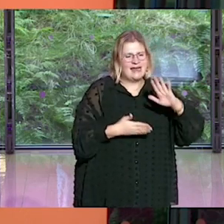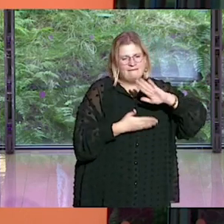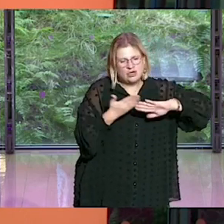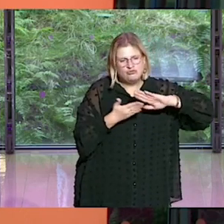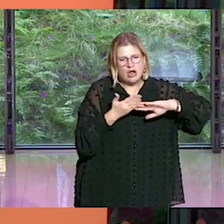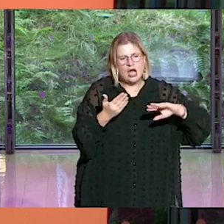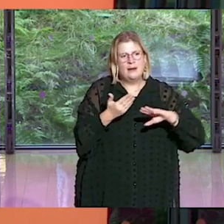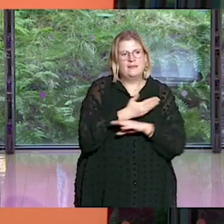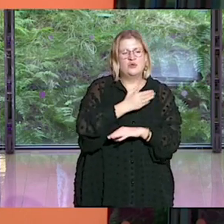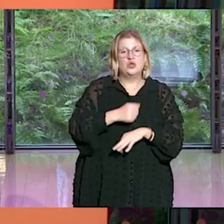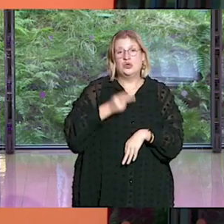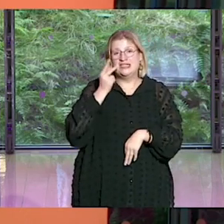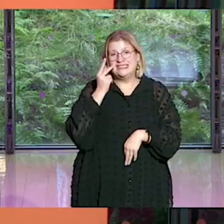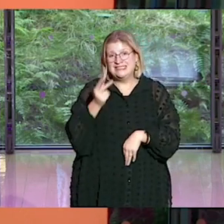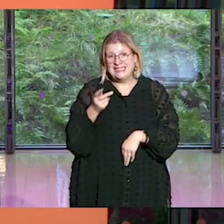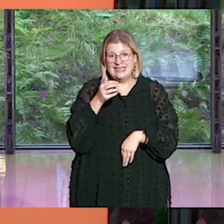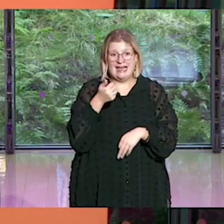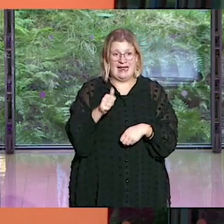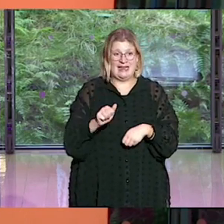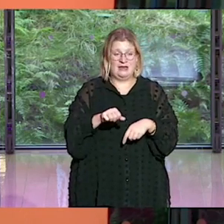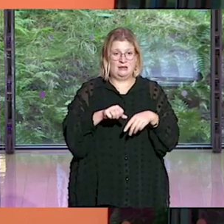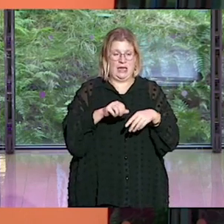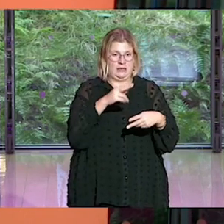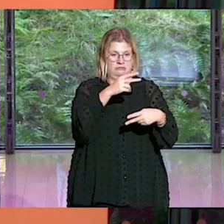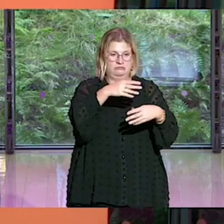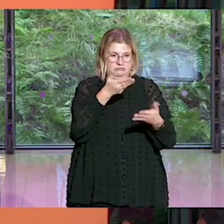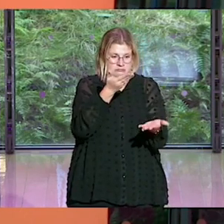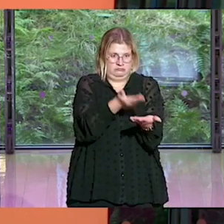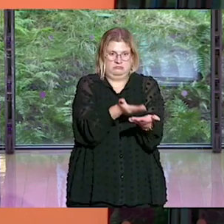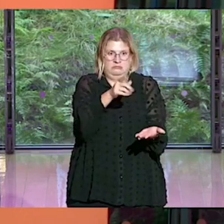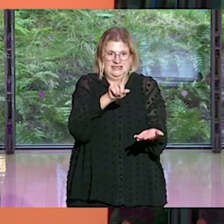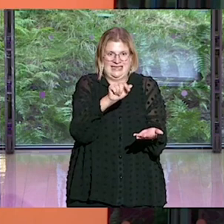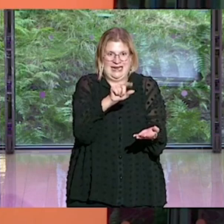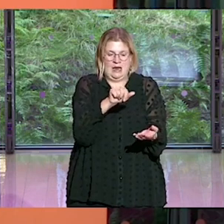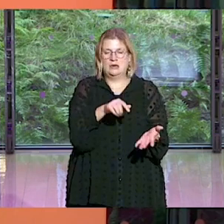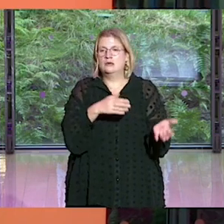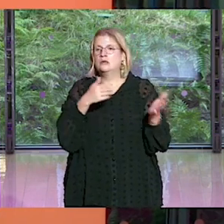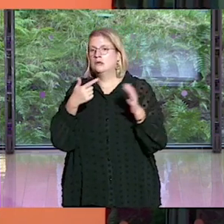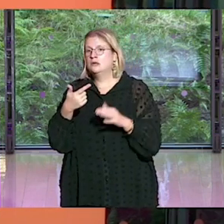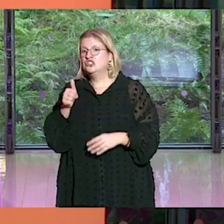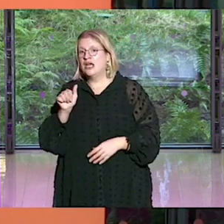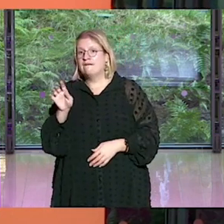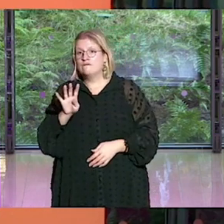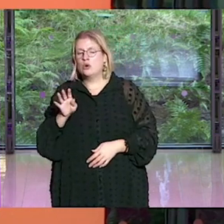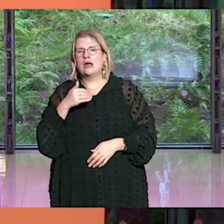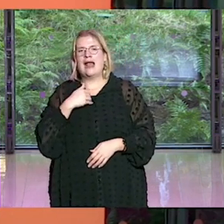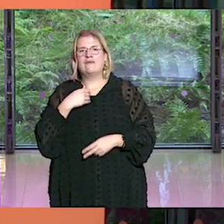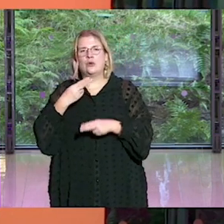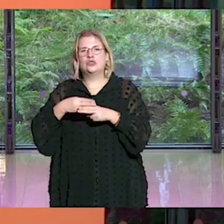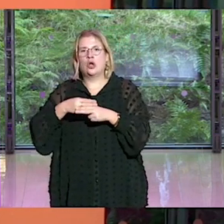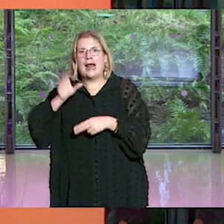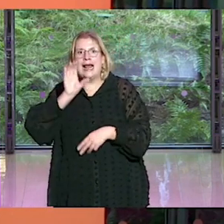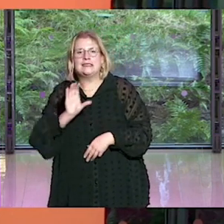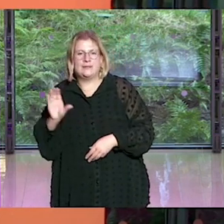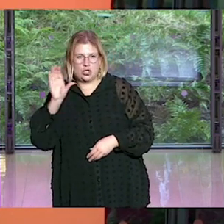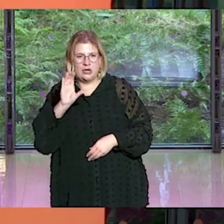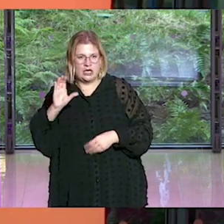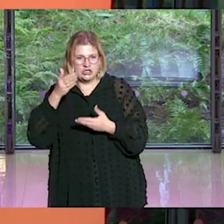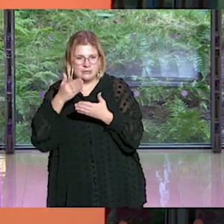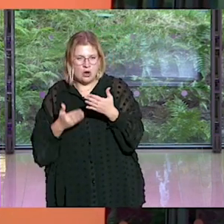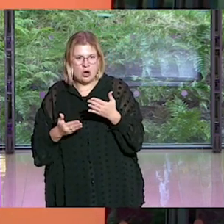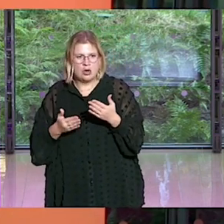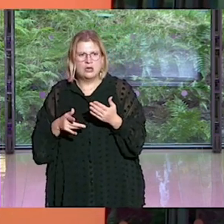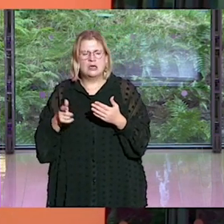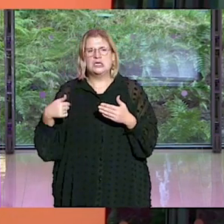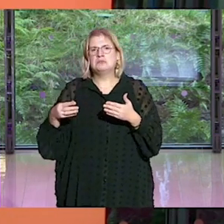could see any of that data. In GA4, there's a section called Explorations, which is like free-form